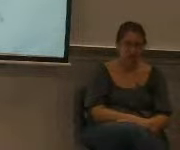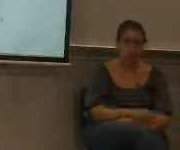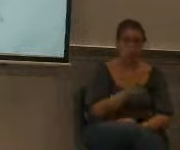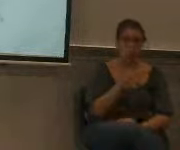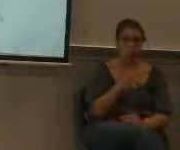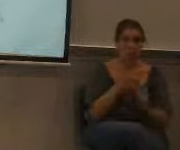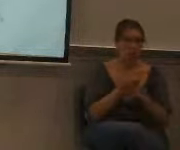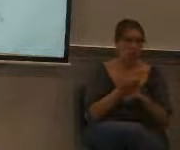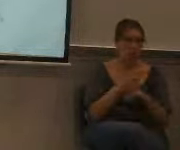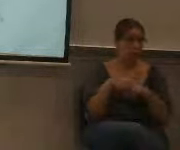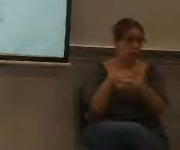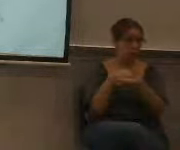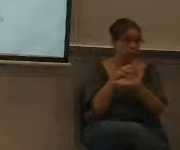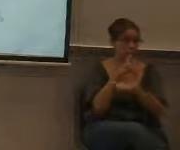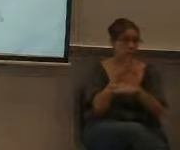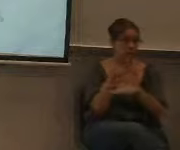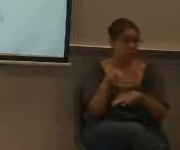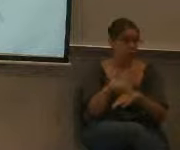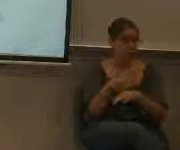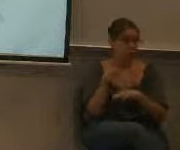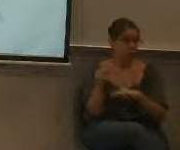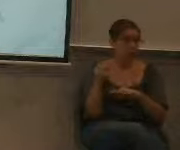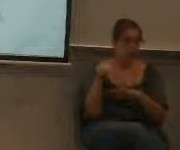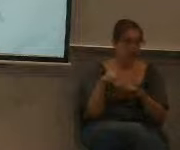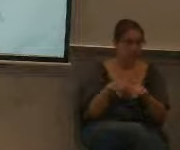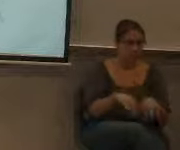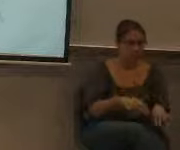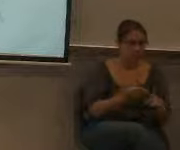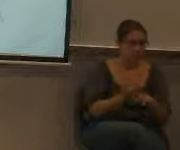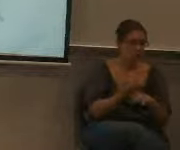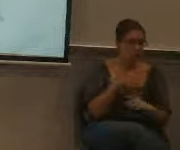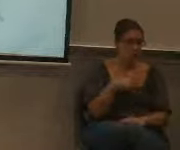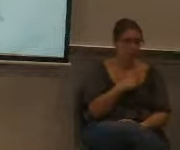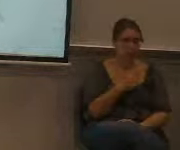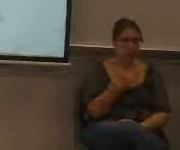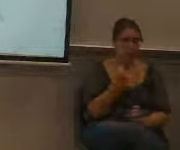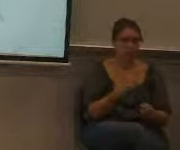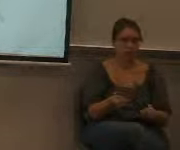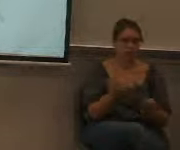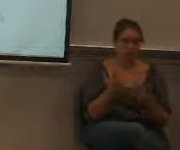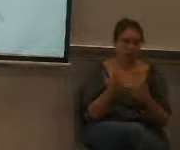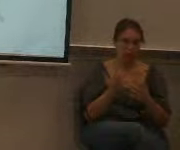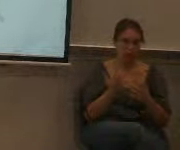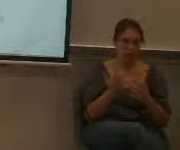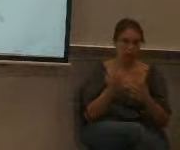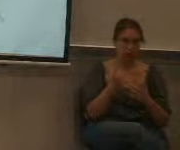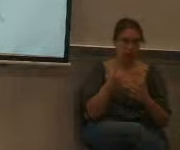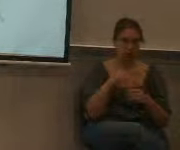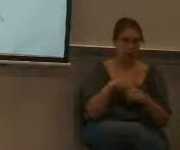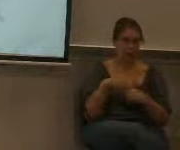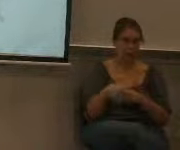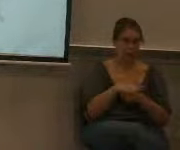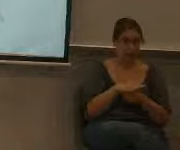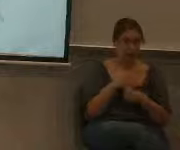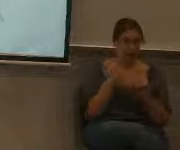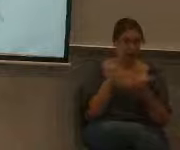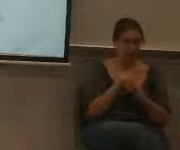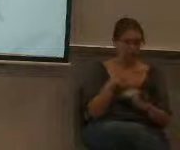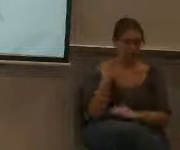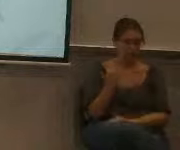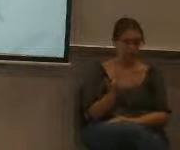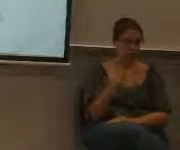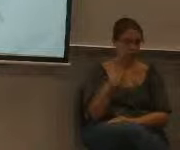there? Through surface waters usually. And so we have just in this region, we have at least